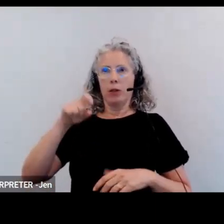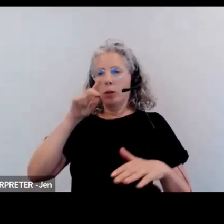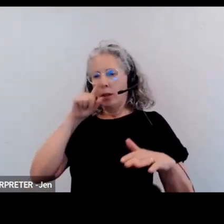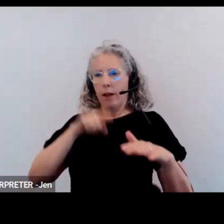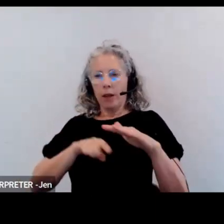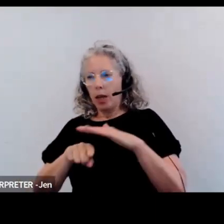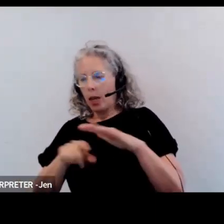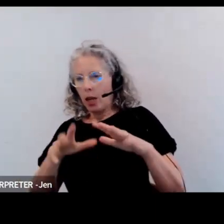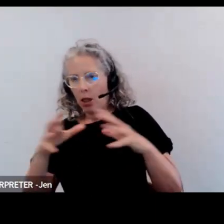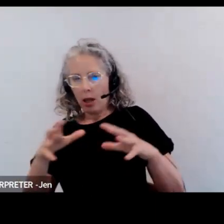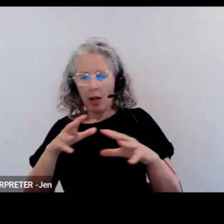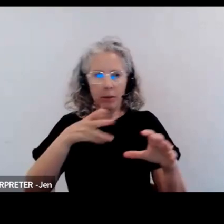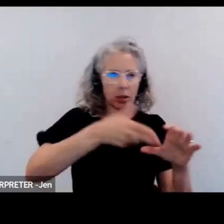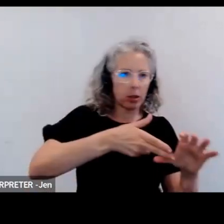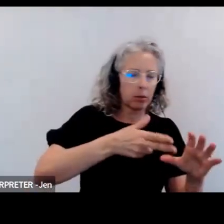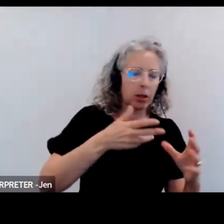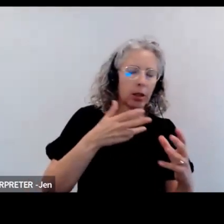doing and participating